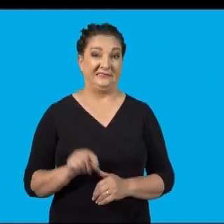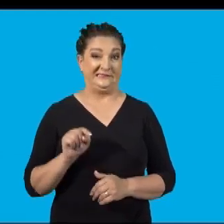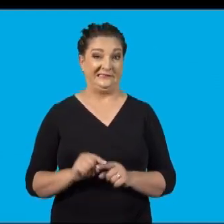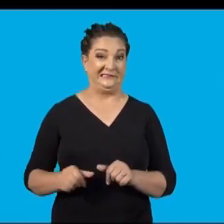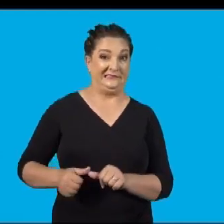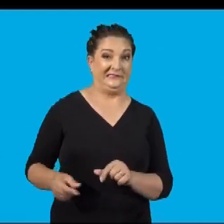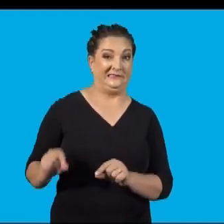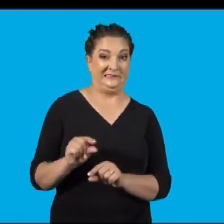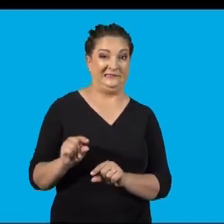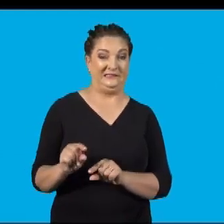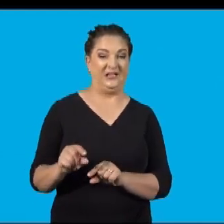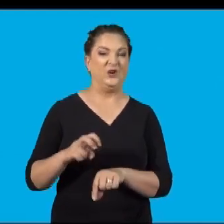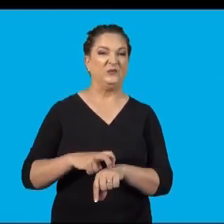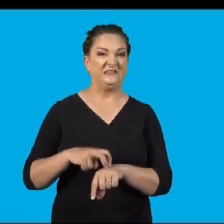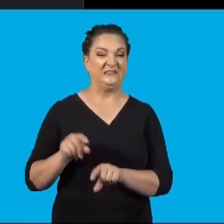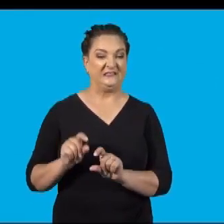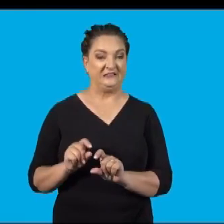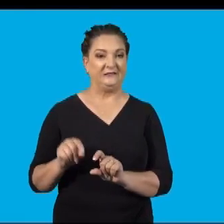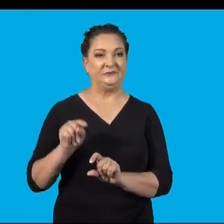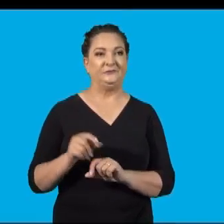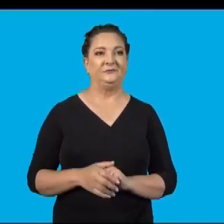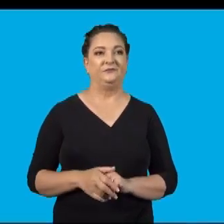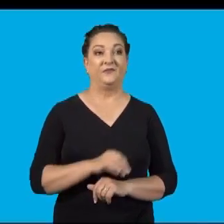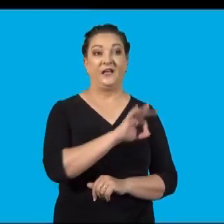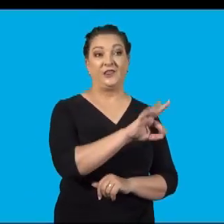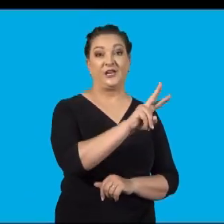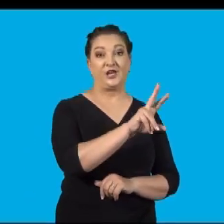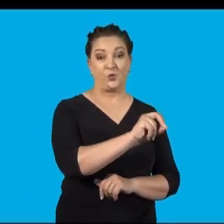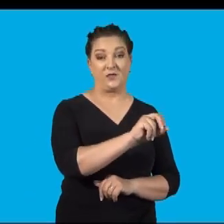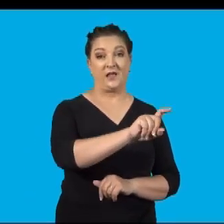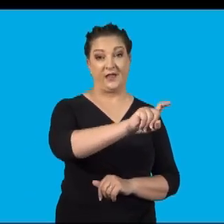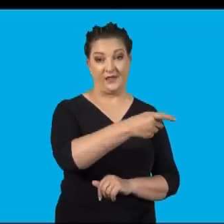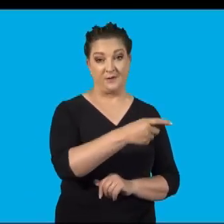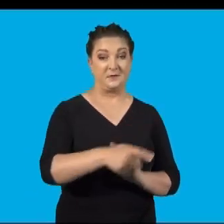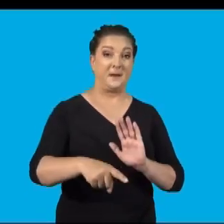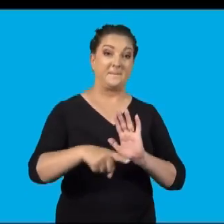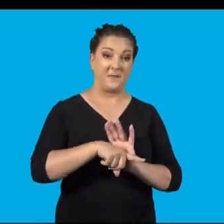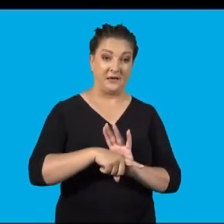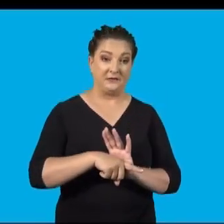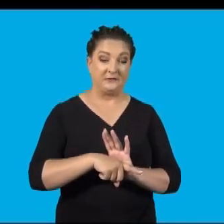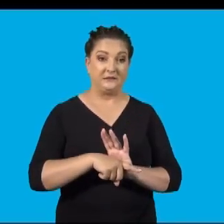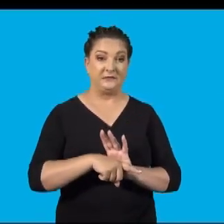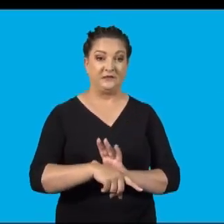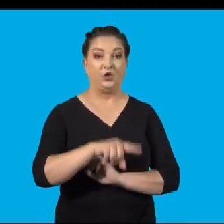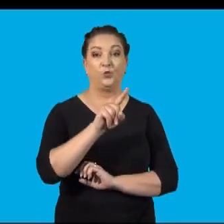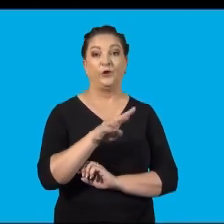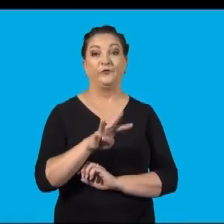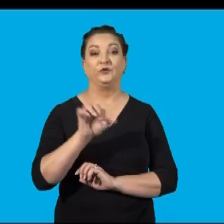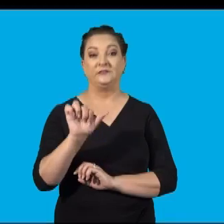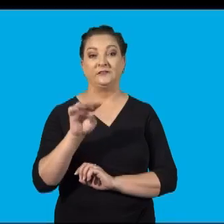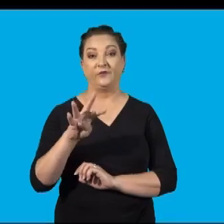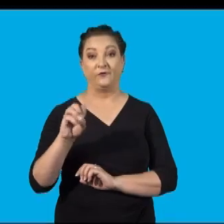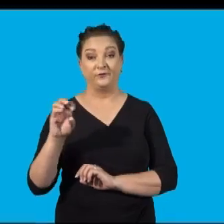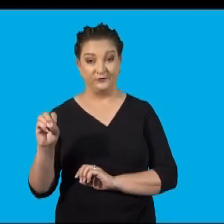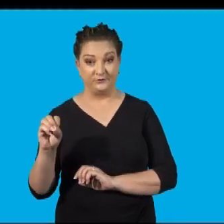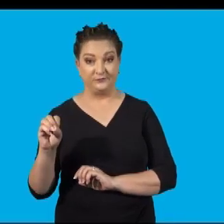now I need that amount there. To get that, I'll now say 320,000 minus